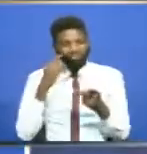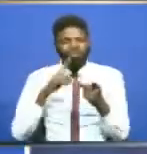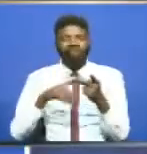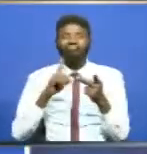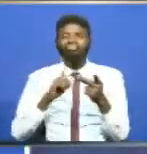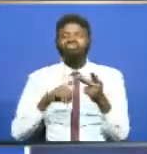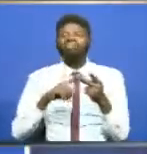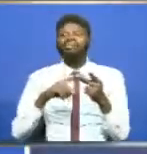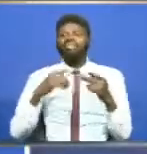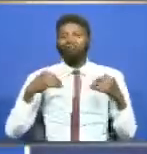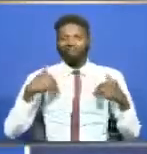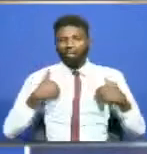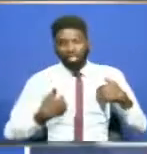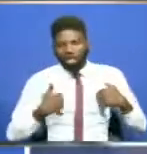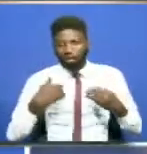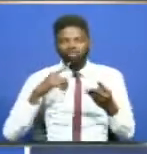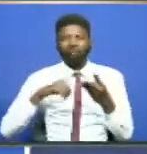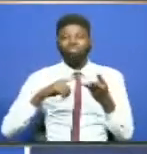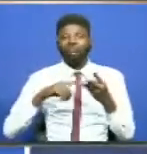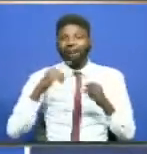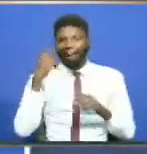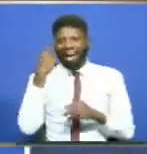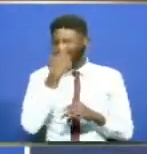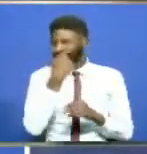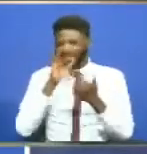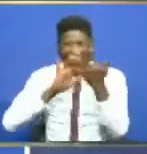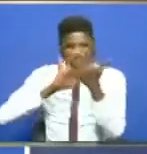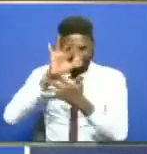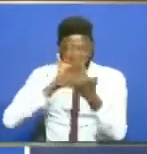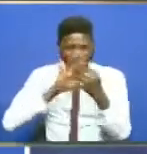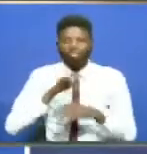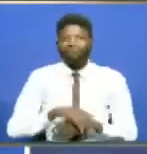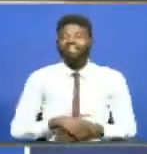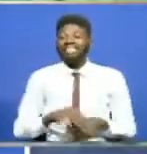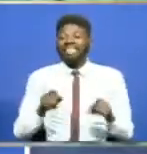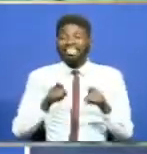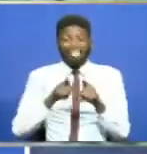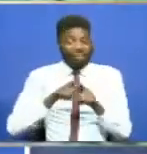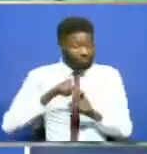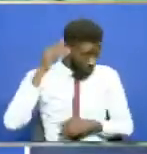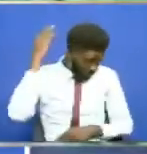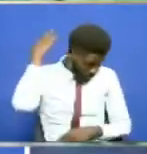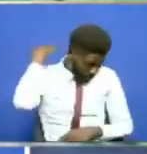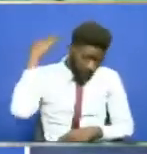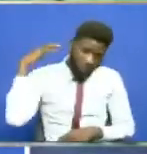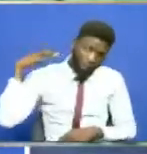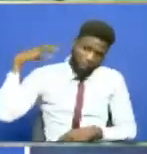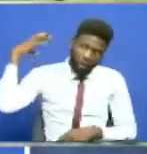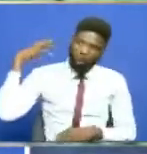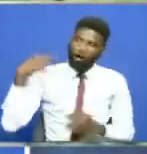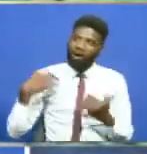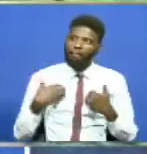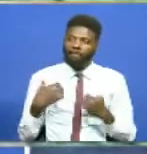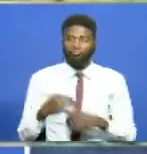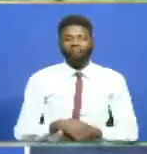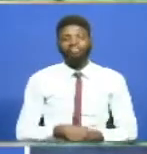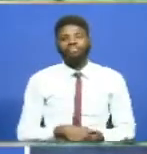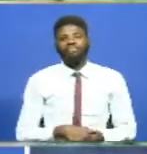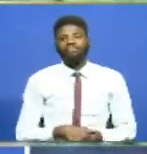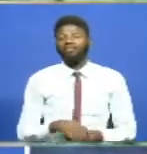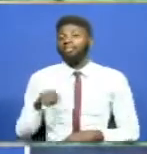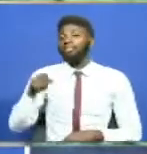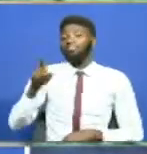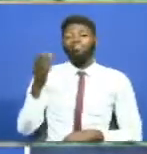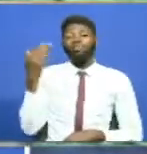failing eyesight. The 20-year-old also has a huge growth on his back. Ugonjwa wake ulianza kuwa